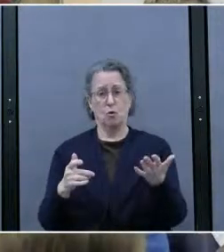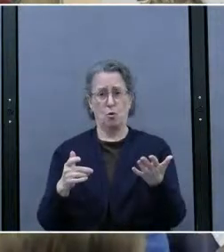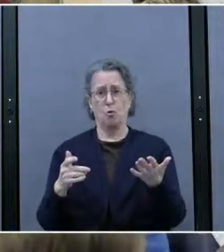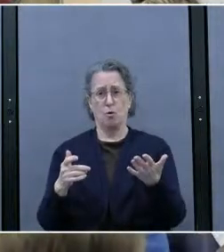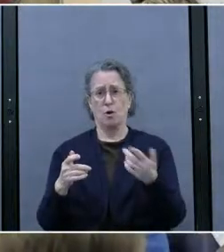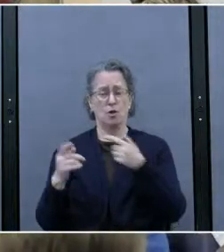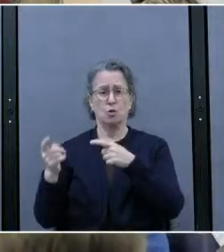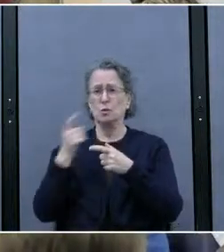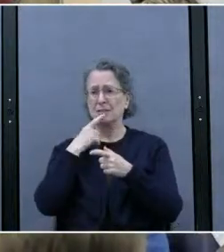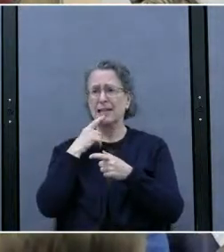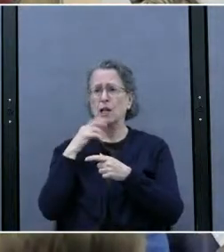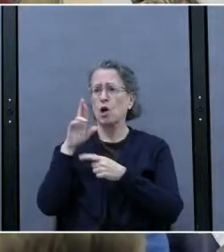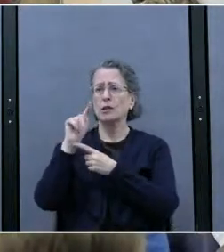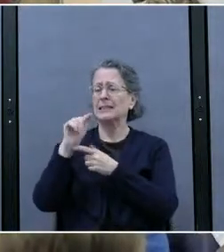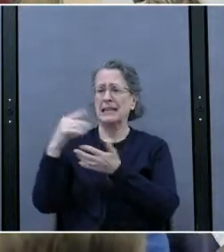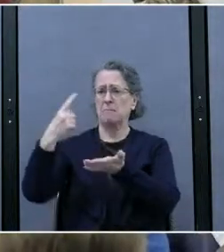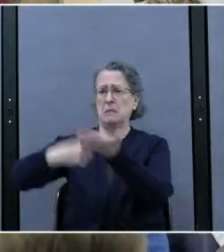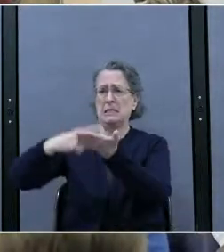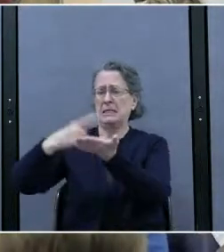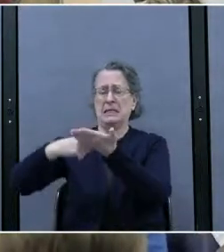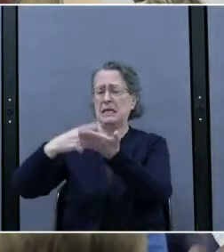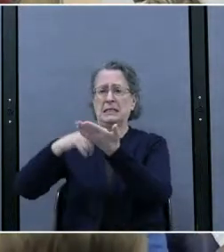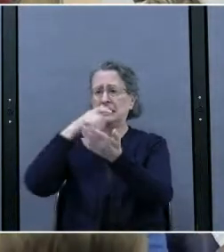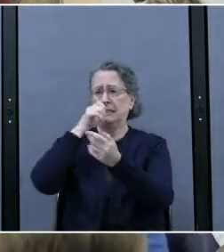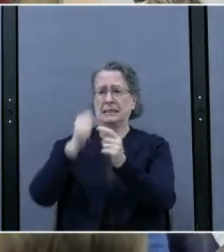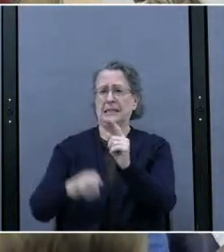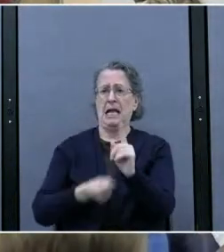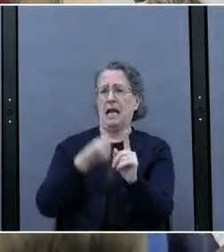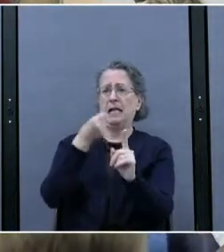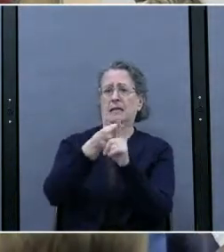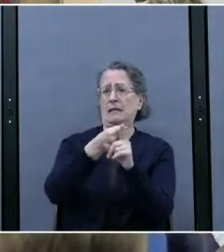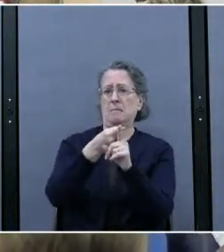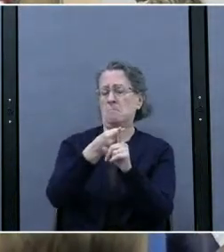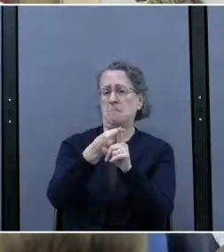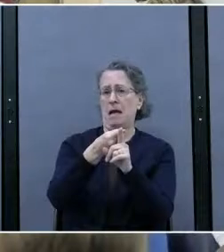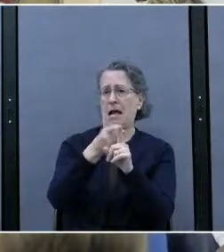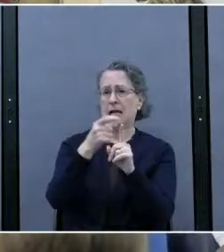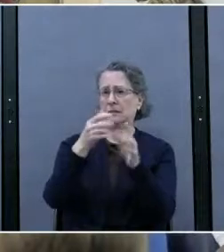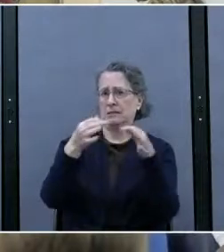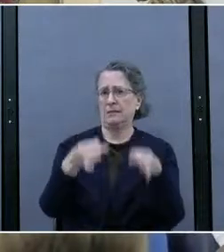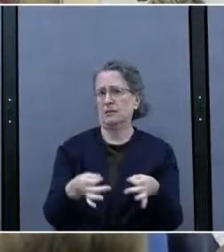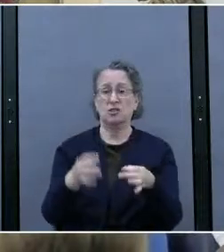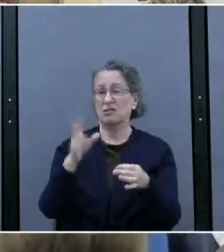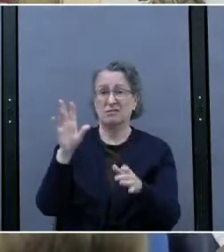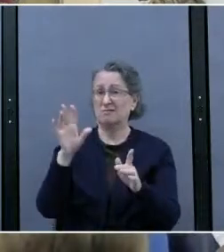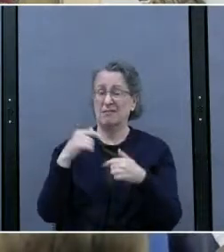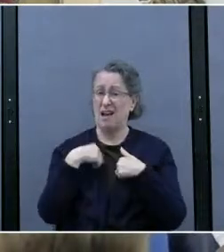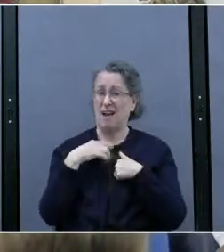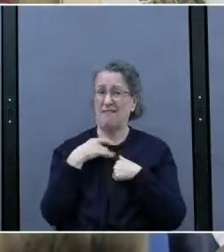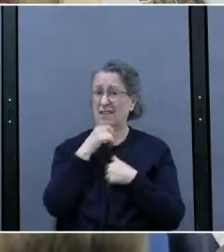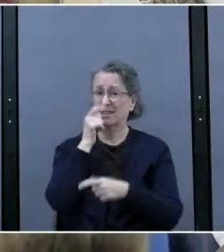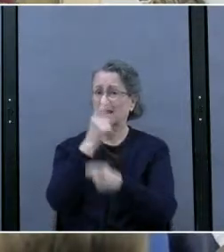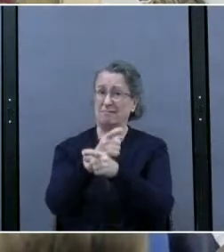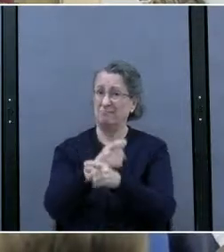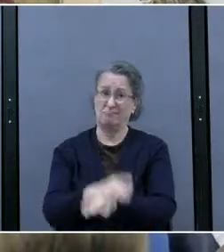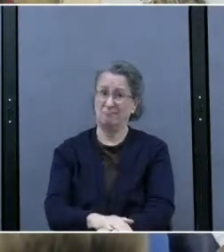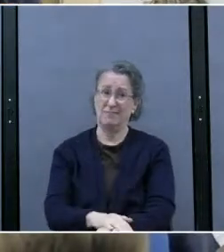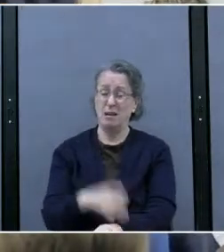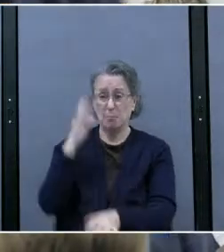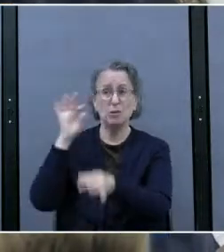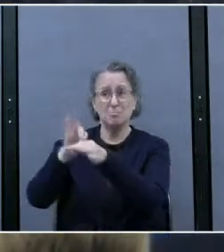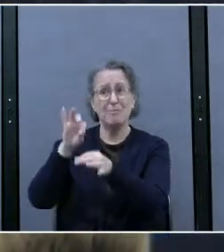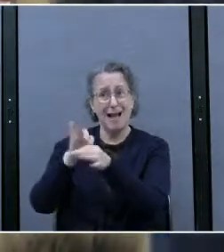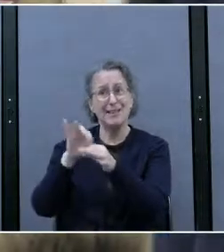no impact, or this ballot article has no impact on the discussion, I believe is not accurate according to the language of the ballot article.